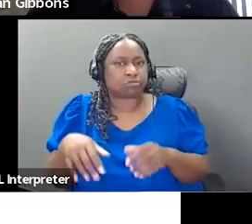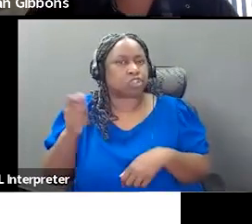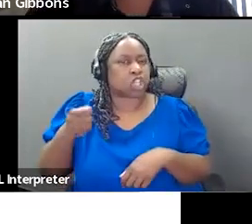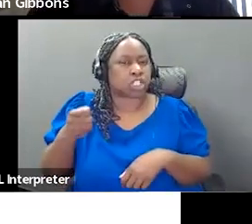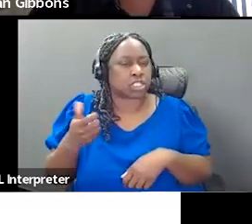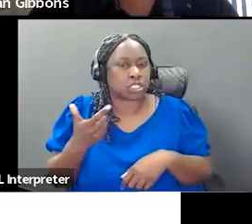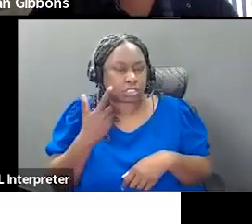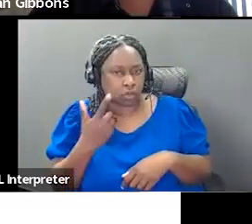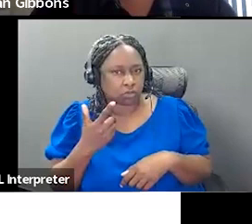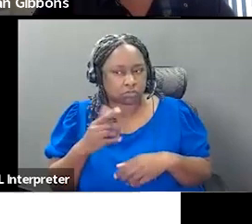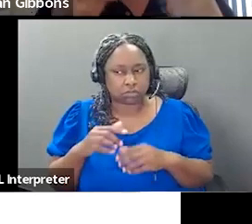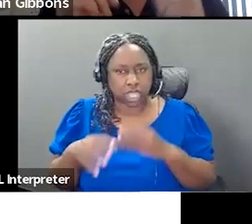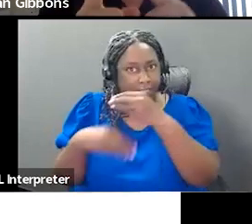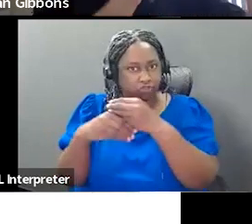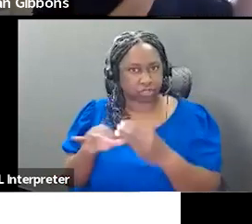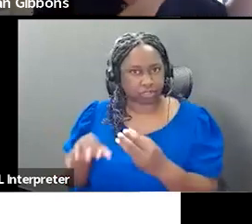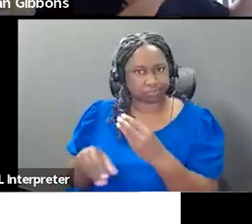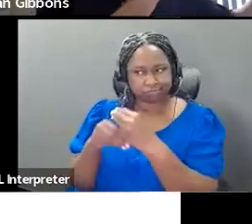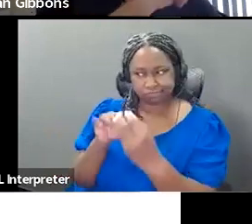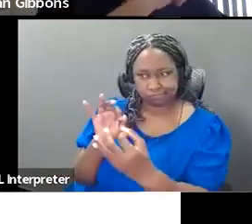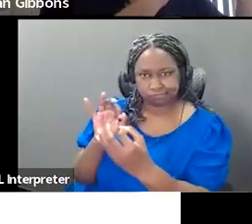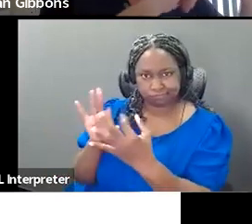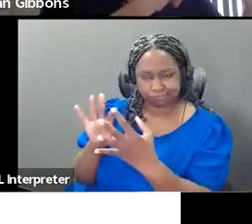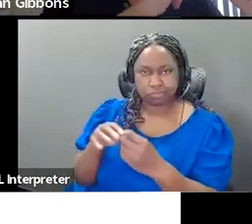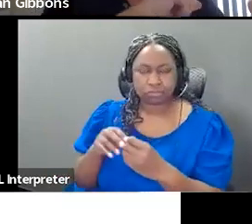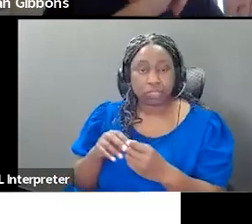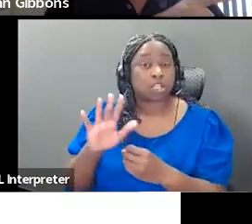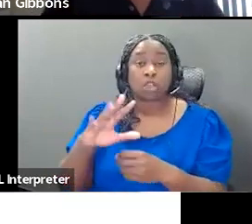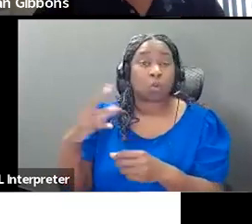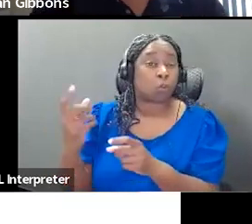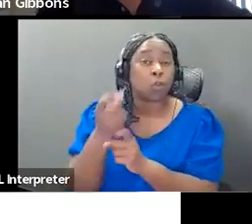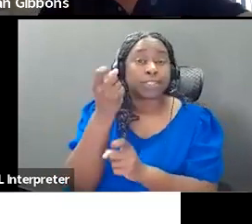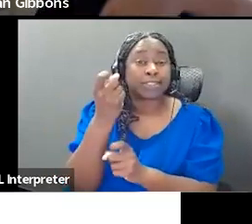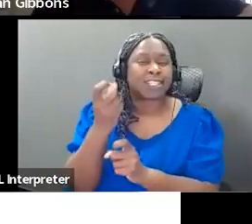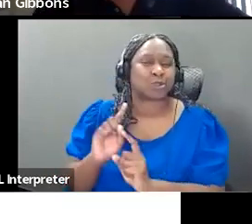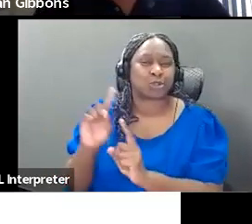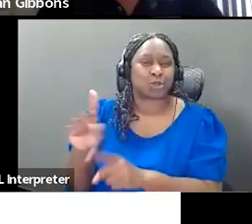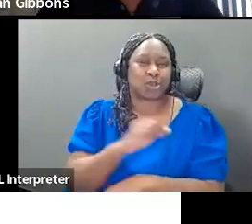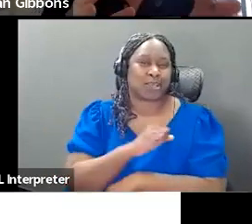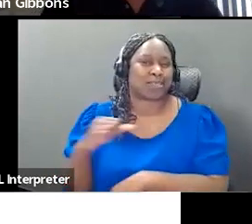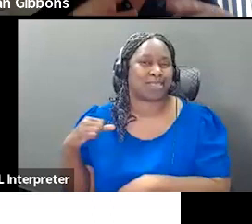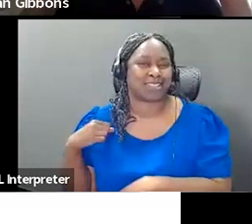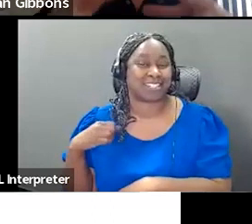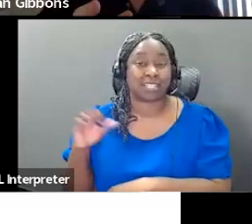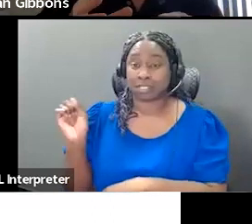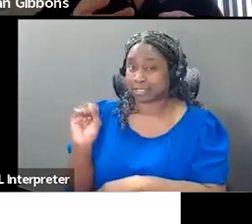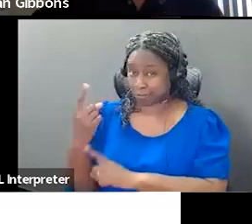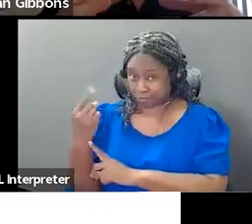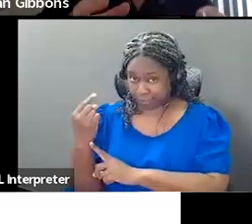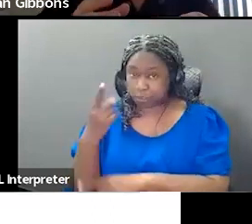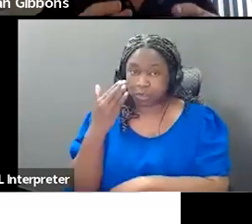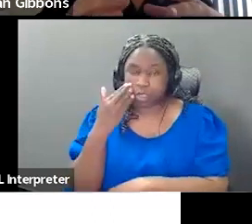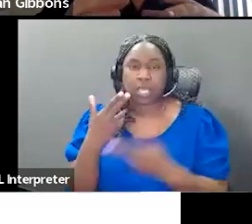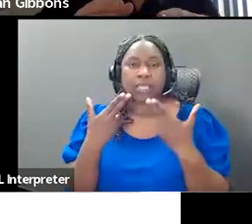input before they name a winner. And that winner will be with us in Atlanta to deliver a case study keynote. If you were with us in Seattle last year, you know the Innocence